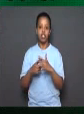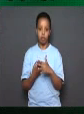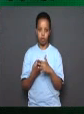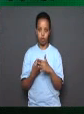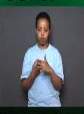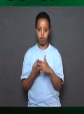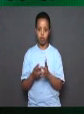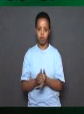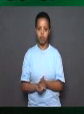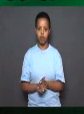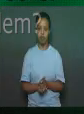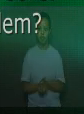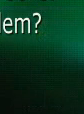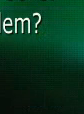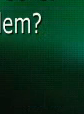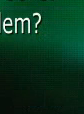Begin.